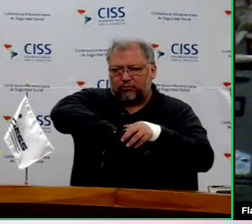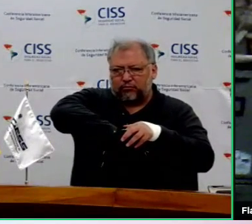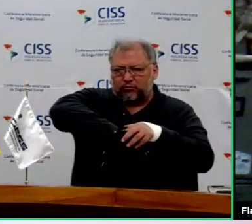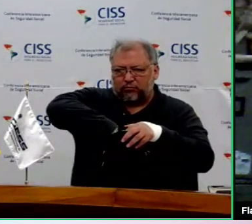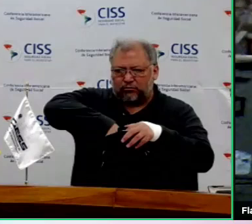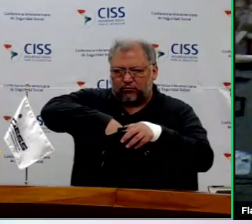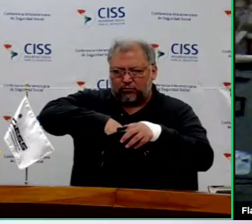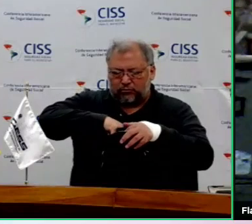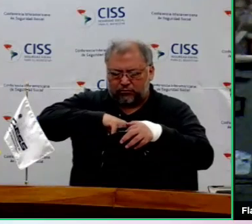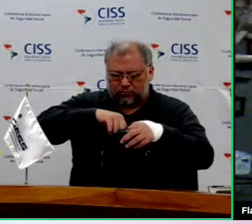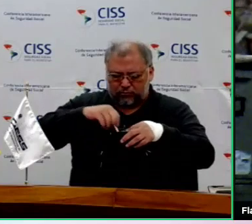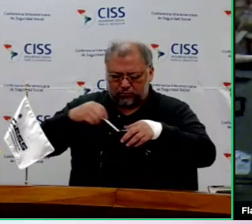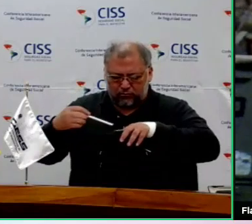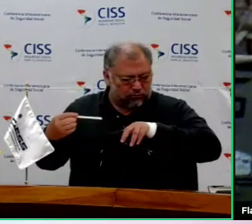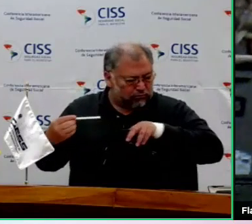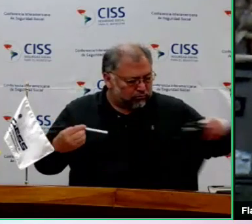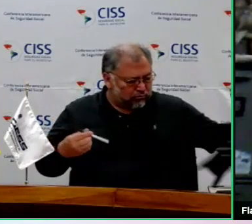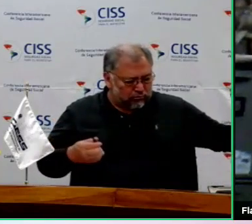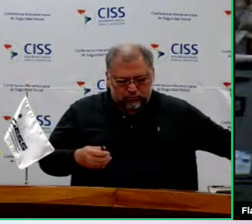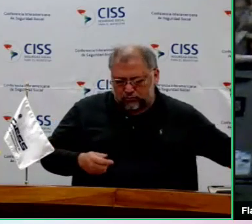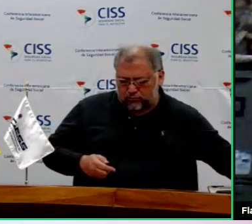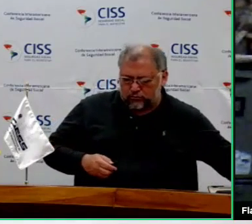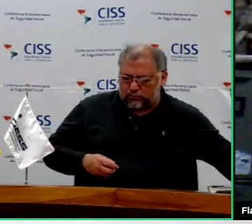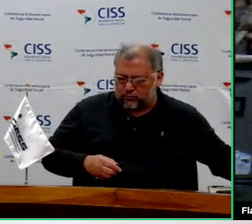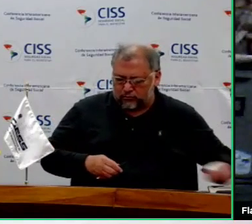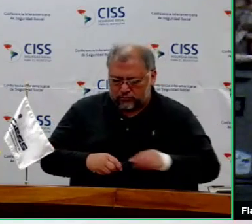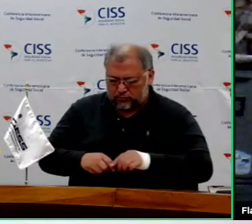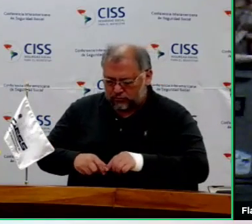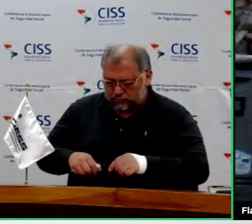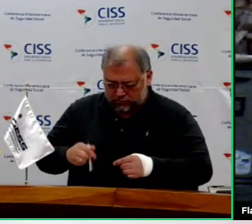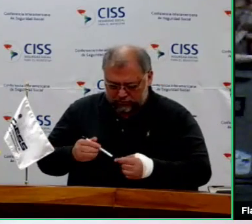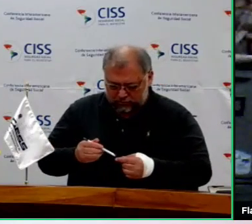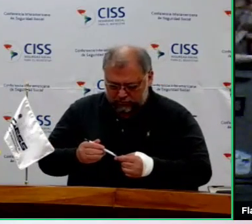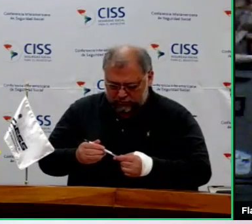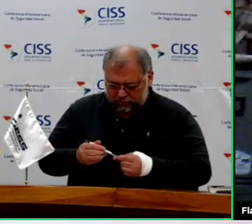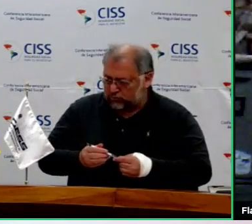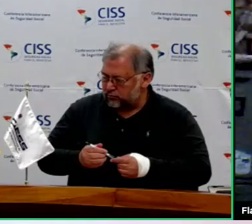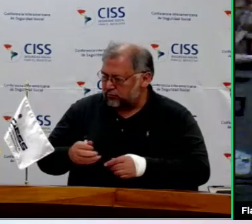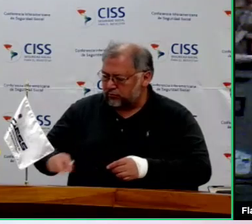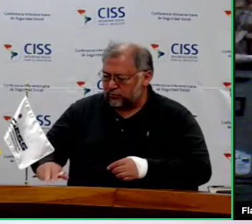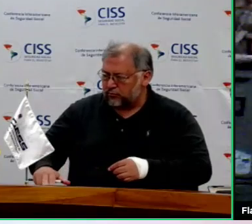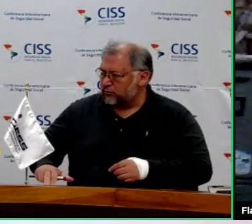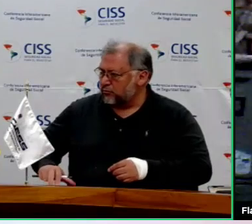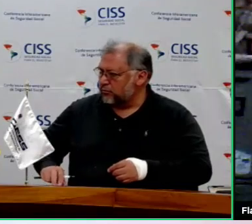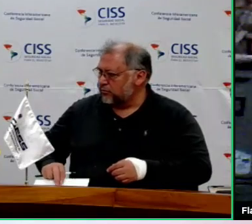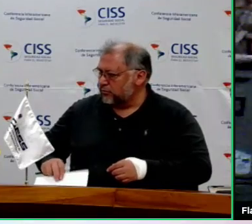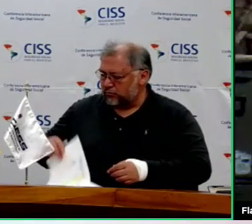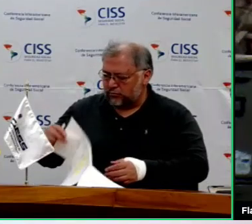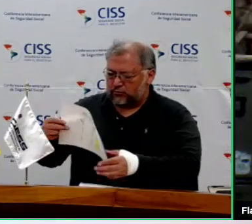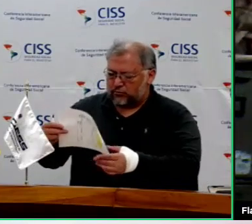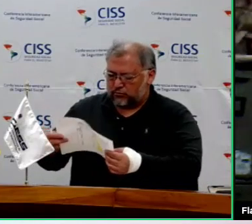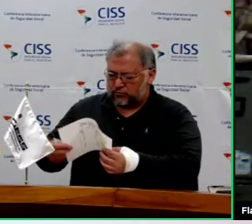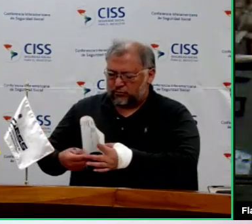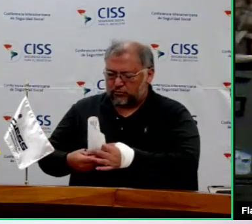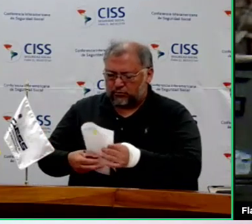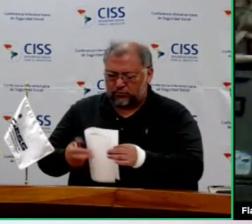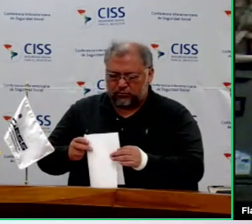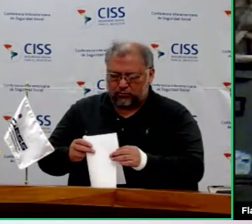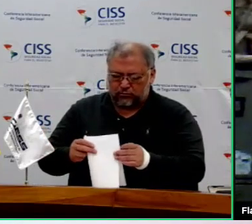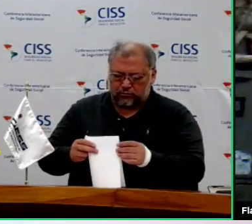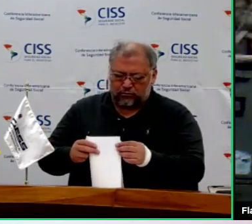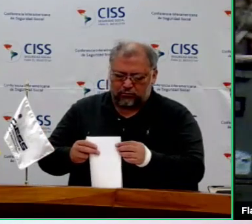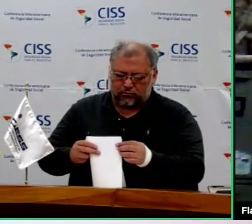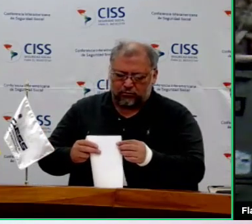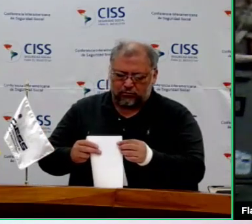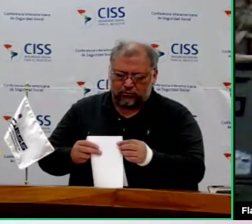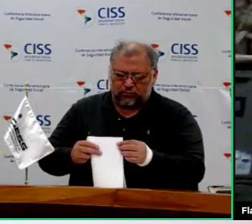people to have a better performance in their daily life. We are going to address these issues and also consider